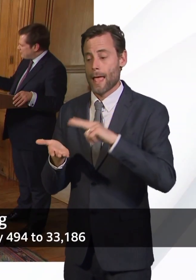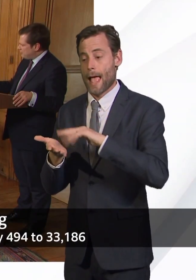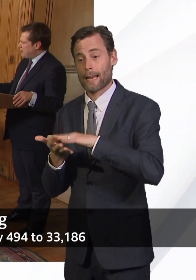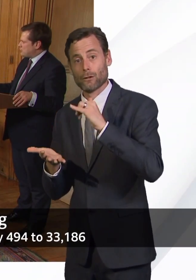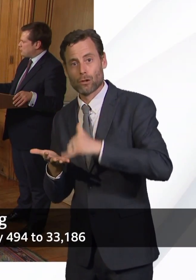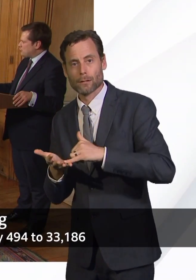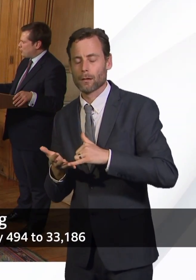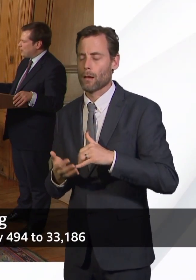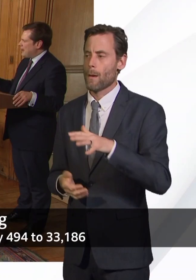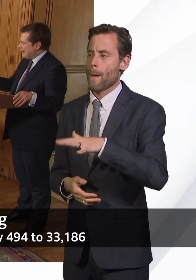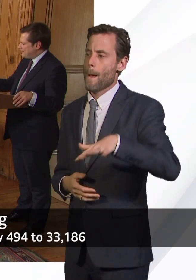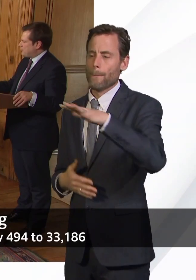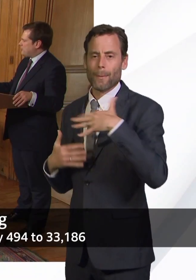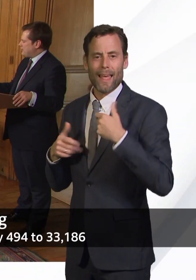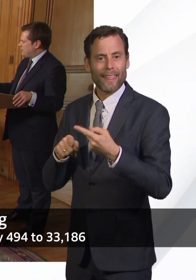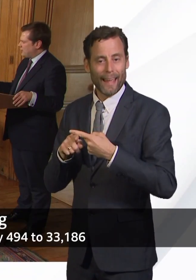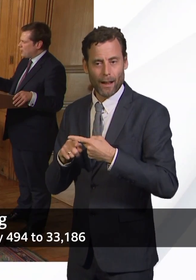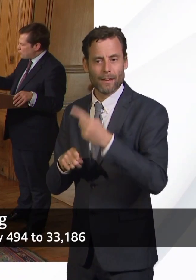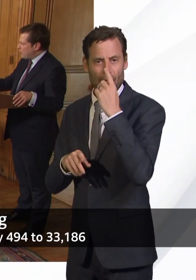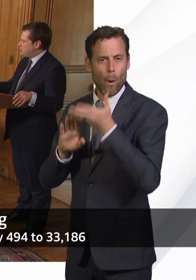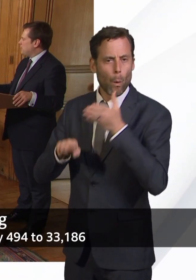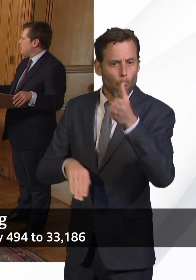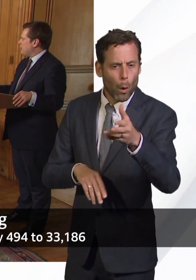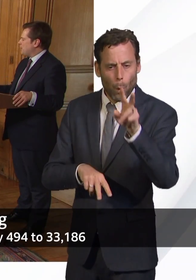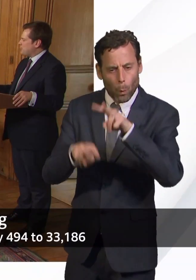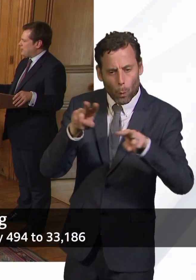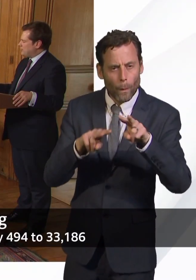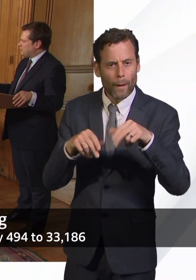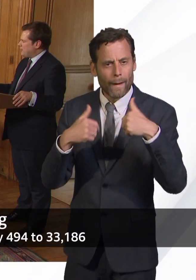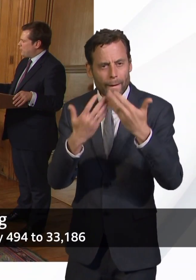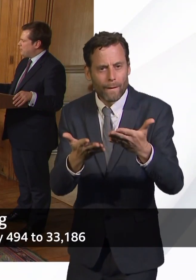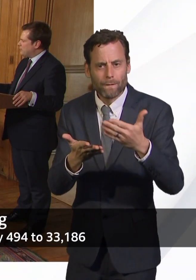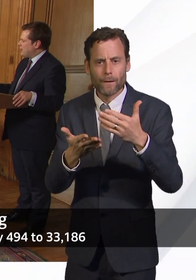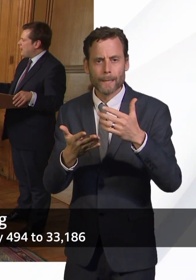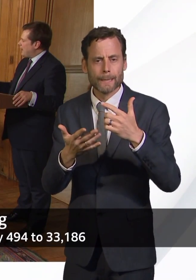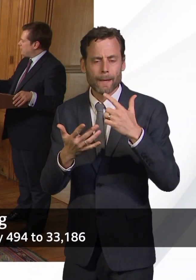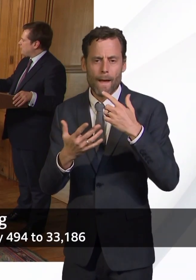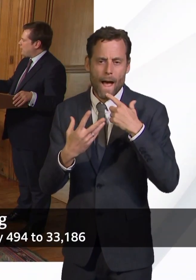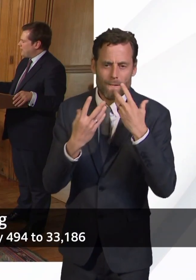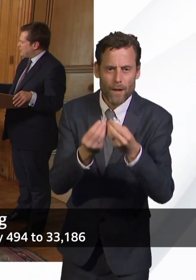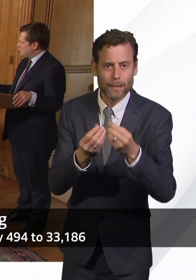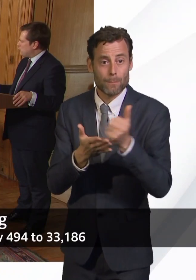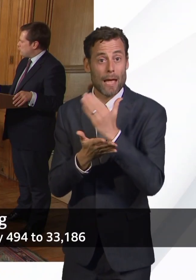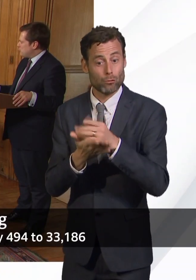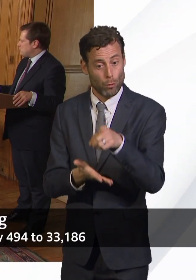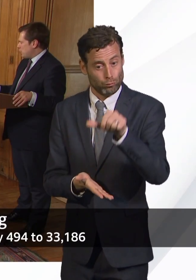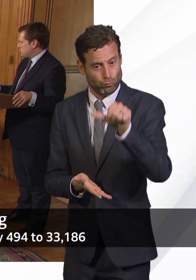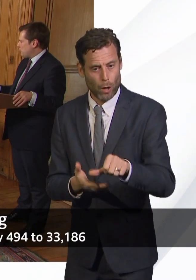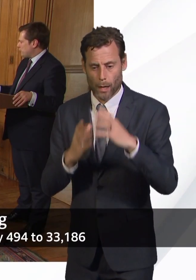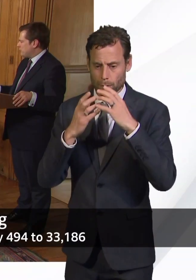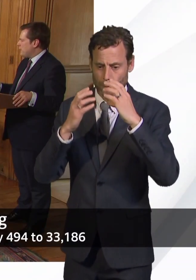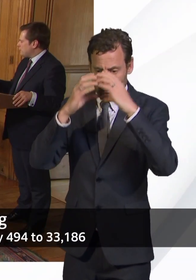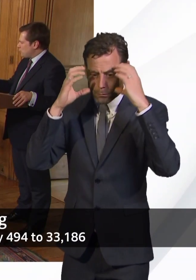got the best infection control, access to testing, the right protective equipment, and are making use of the new